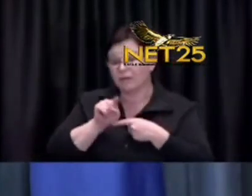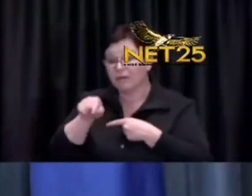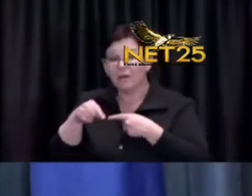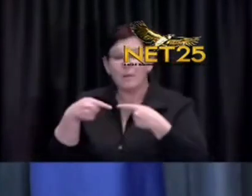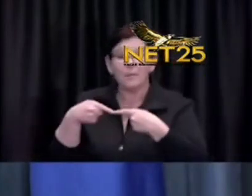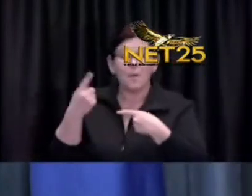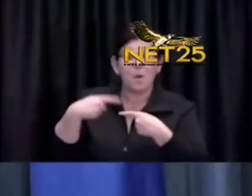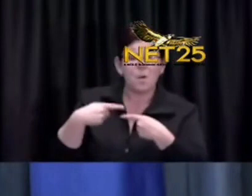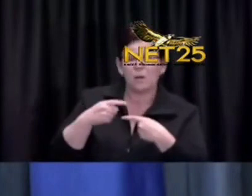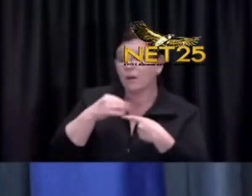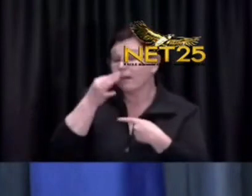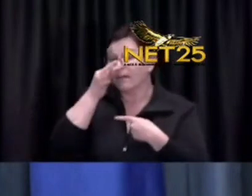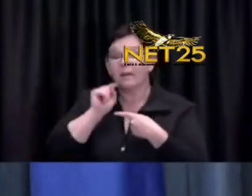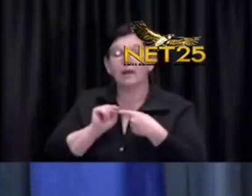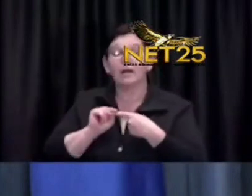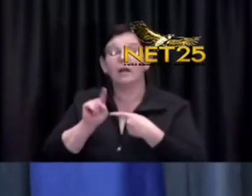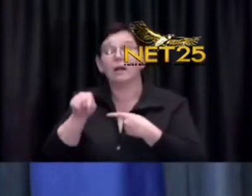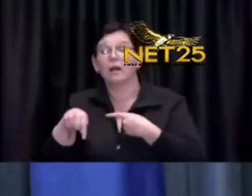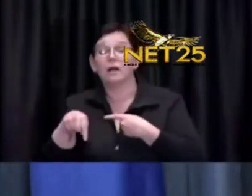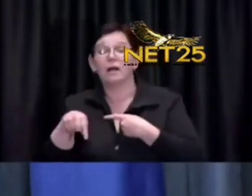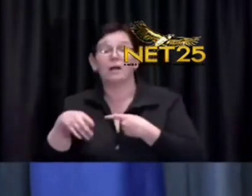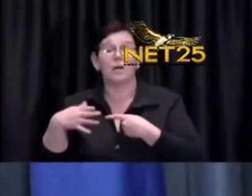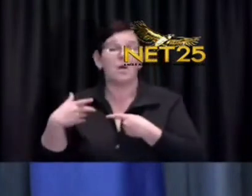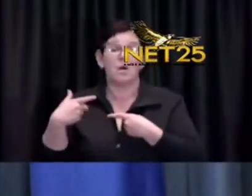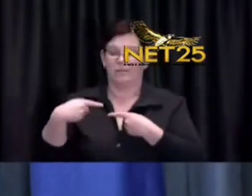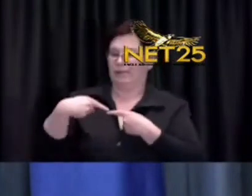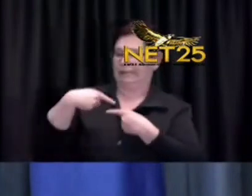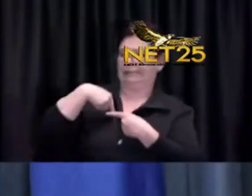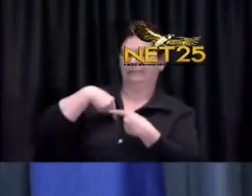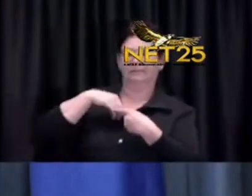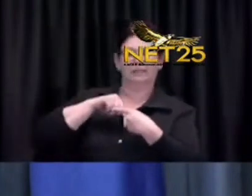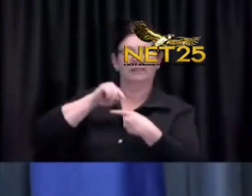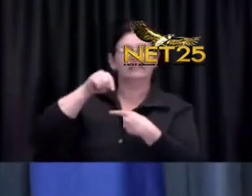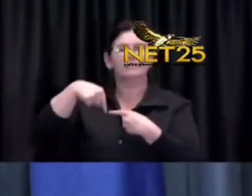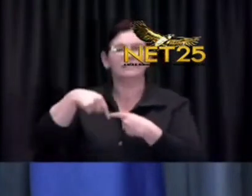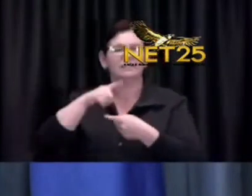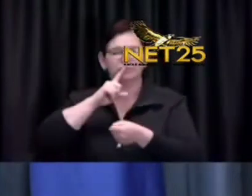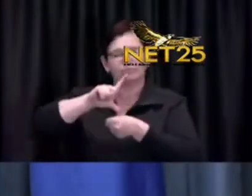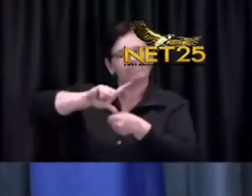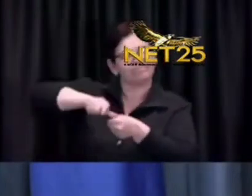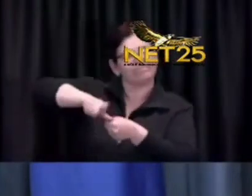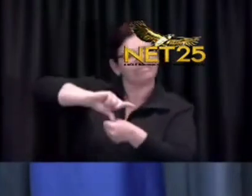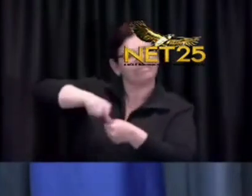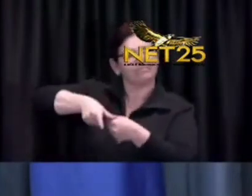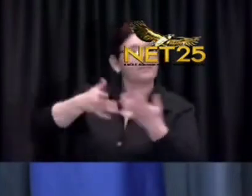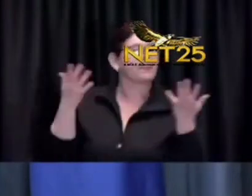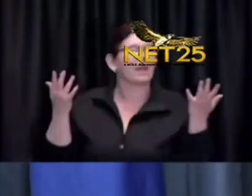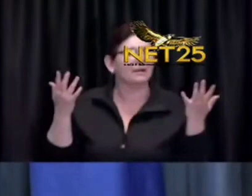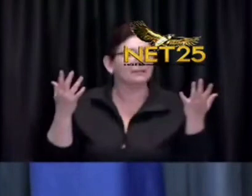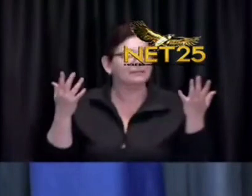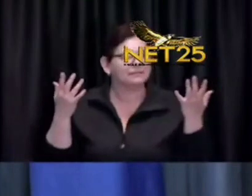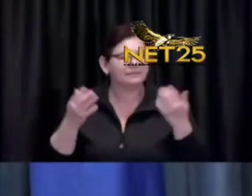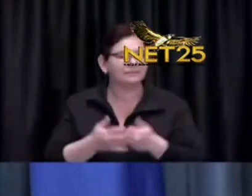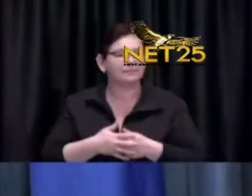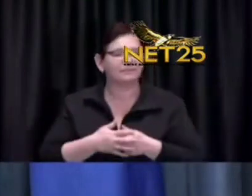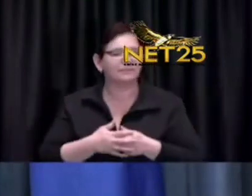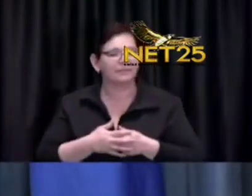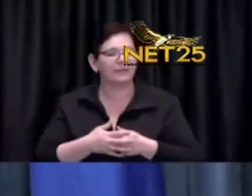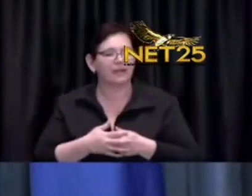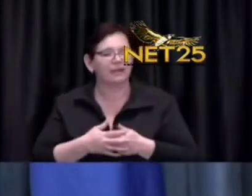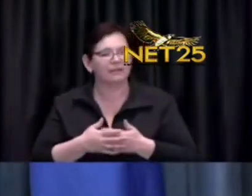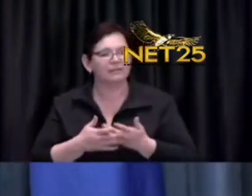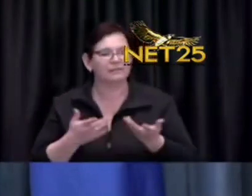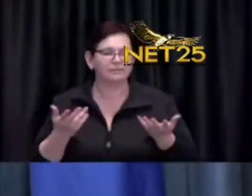health care clinic is actually one that is technically outside of the jurisdiction in which they live. I think we have to trust that people are making